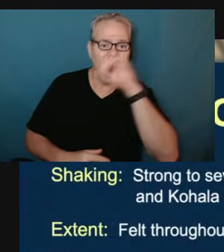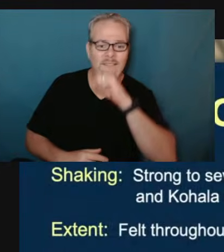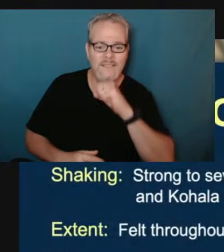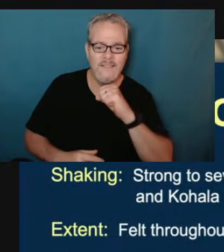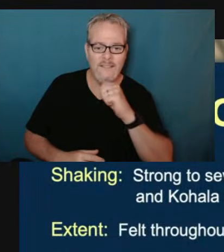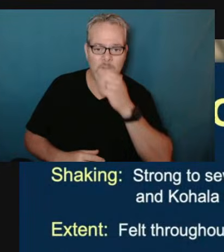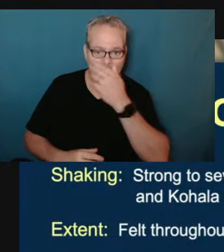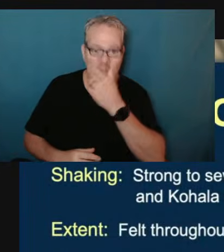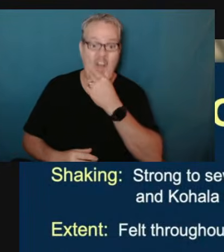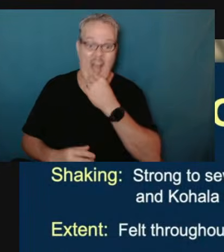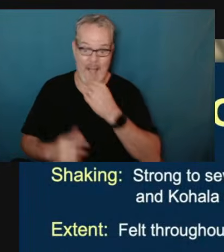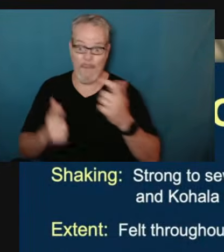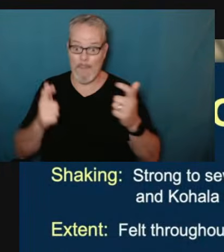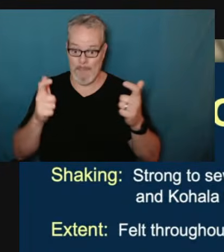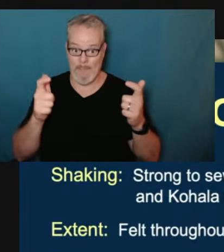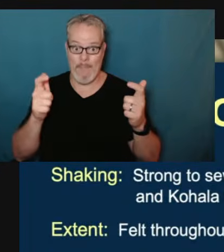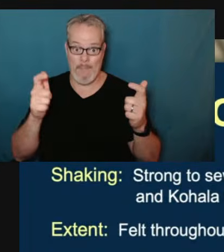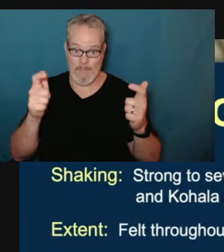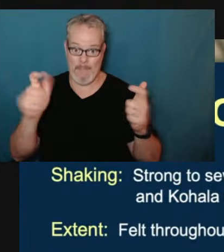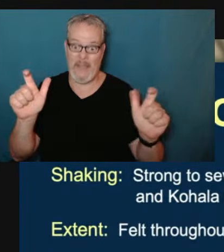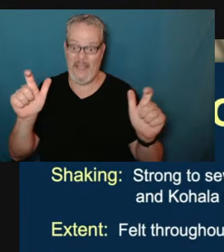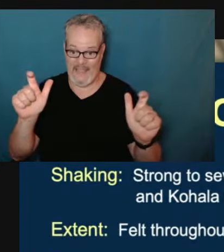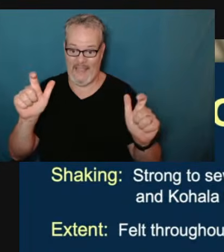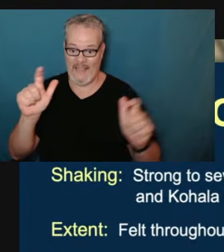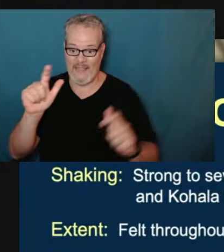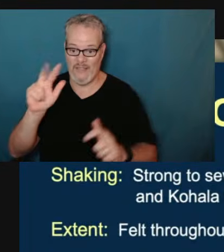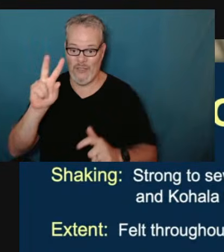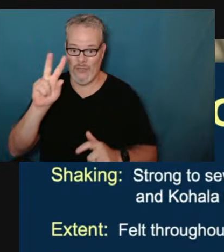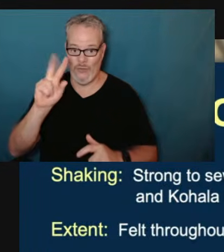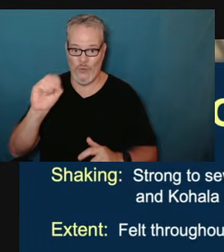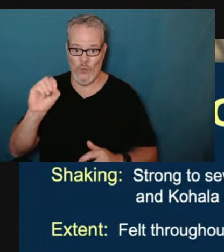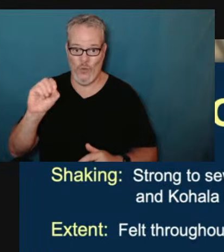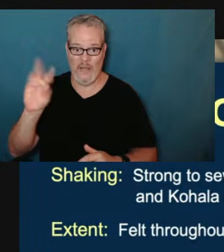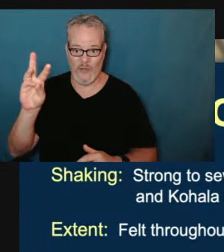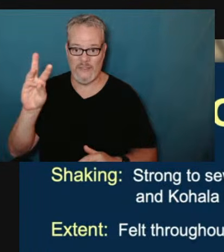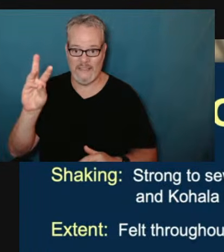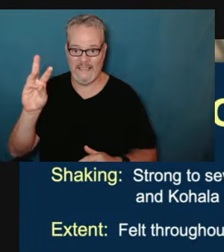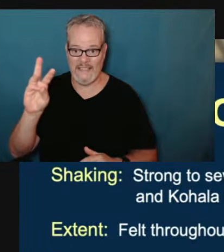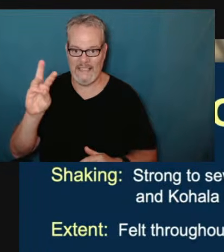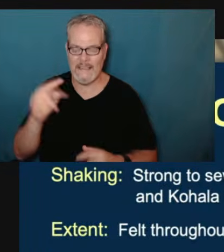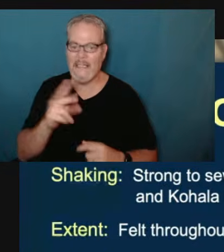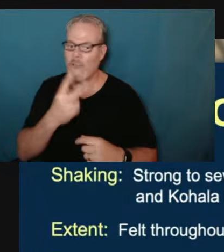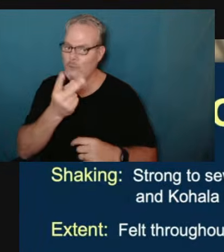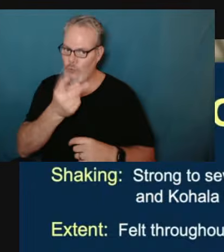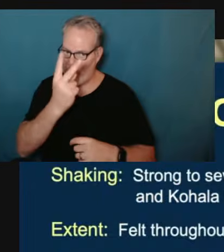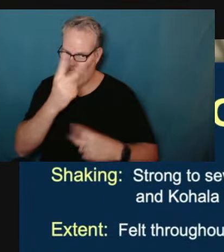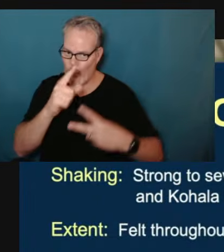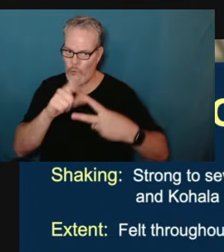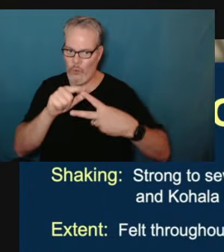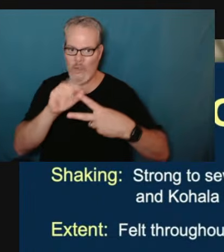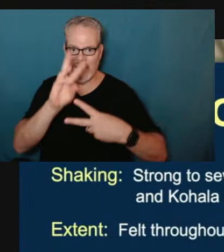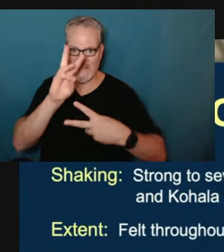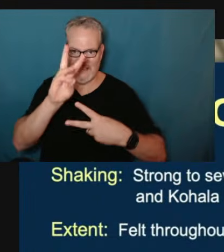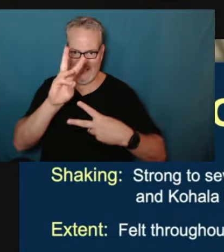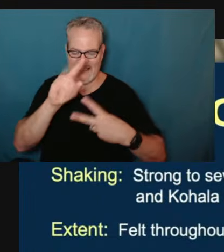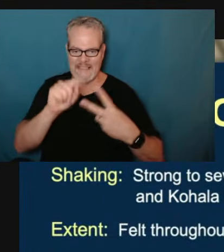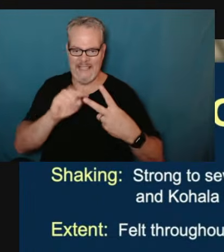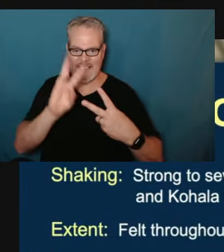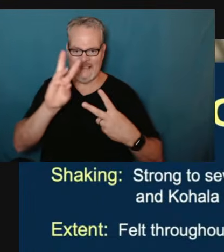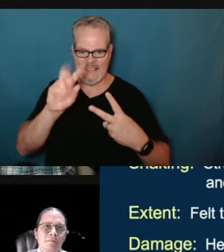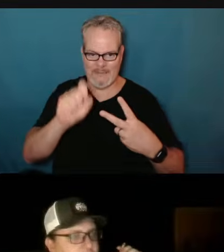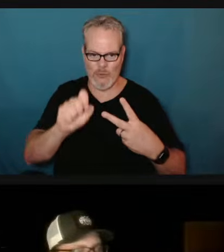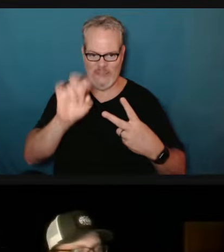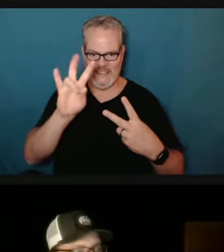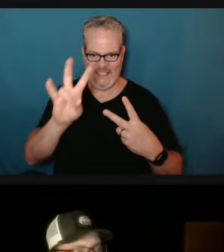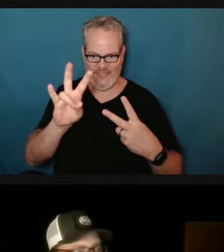That was a big one with people about 2006. That was actually 2 earthquakes, a magnitude 6 and a 6.7. But